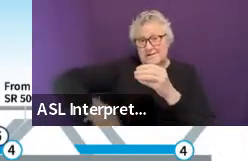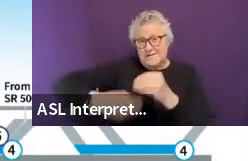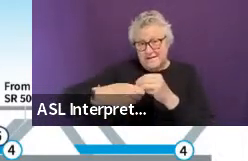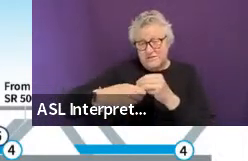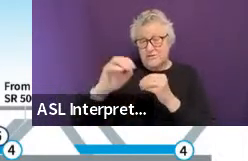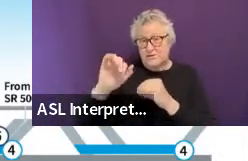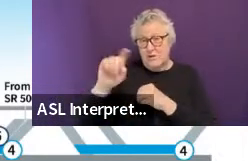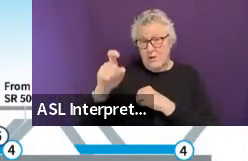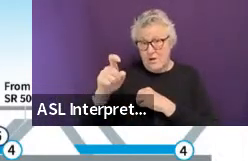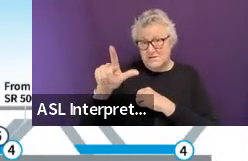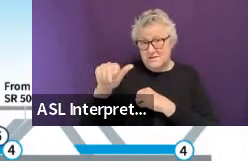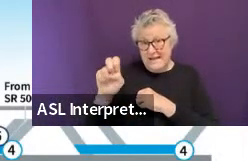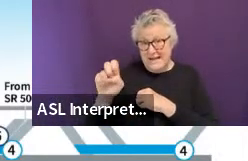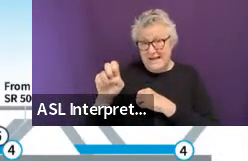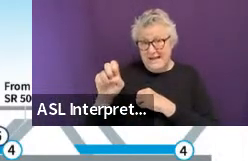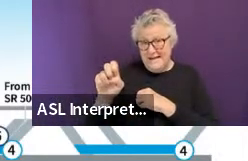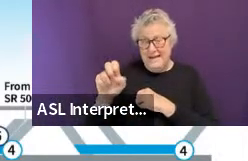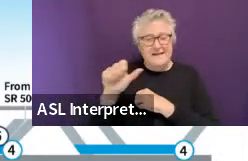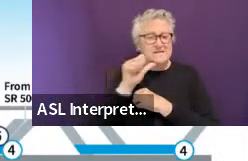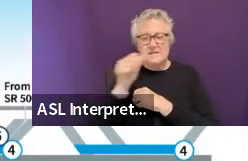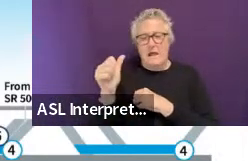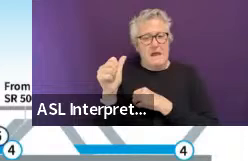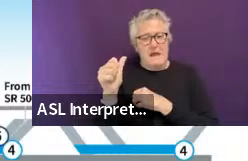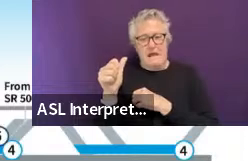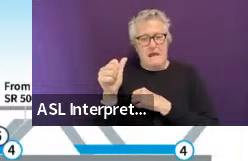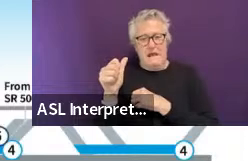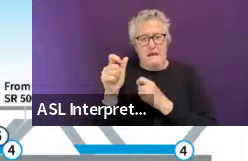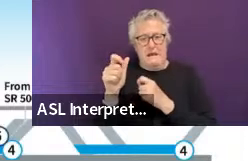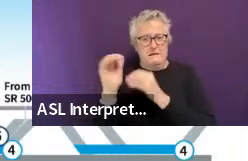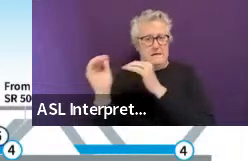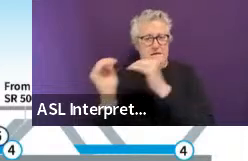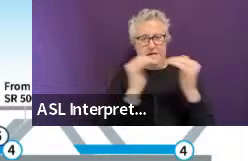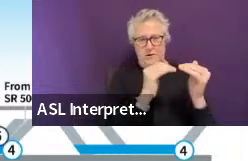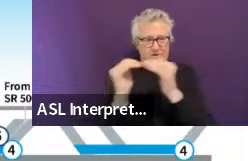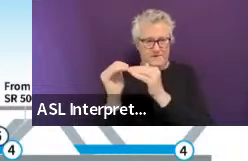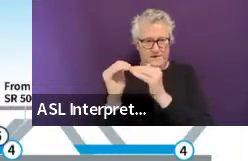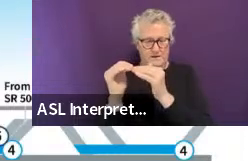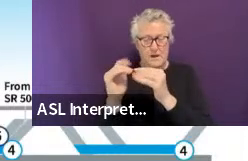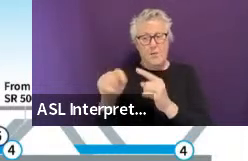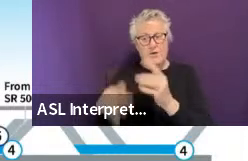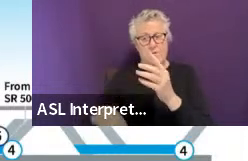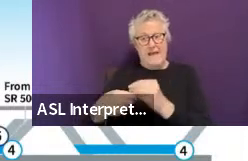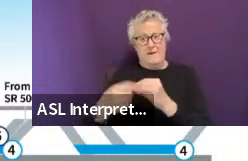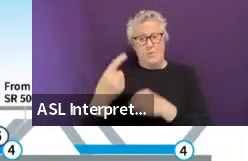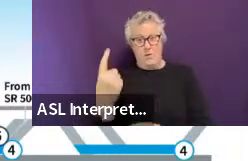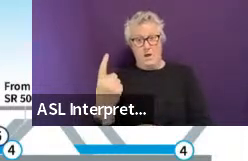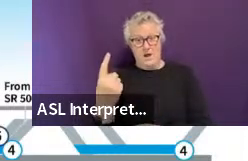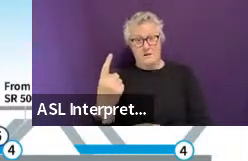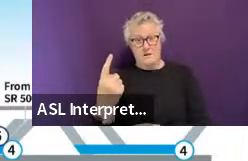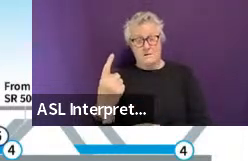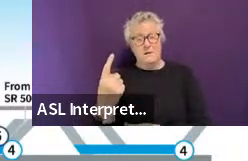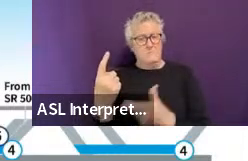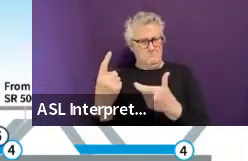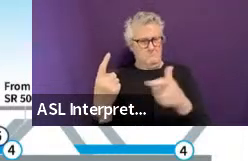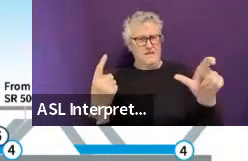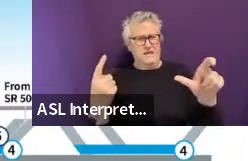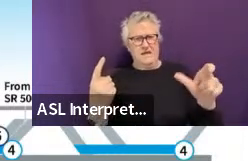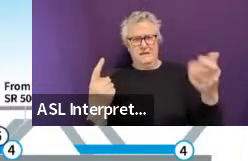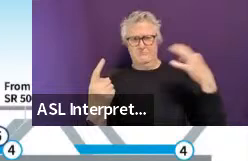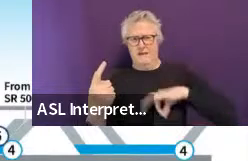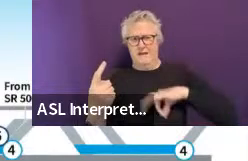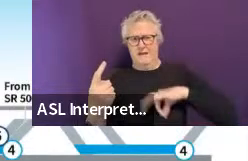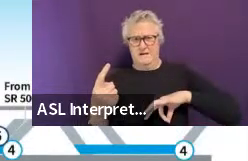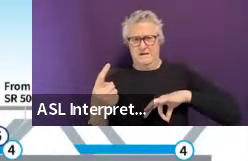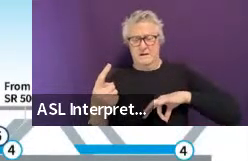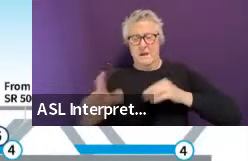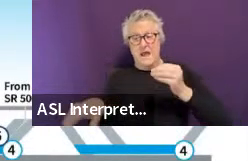equivalent, right? So when you add one aux lane, you get a big benefit. When you add the next one, you don't get the same incremental benefit. It